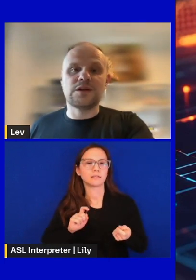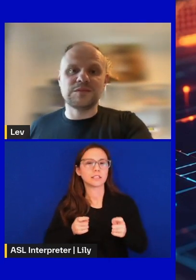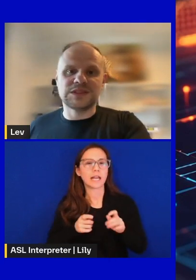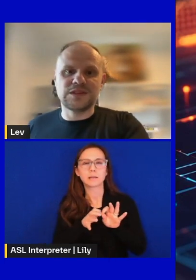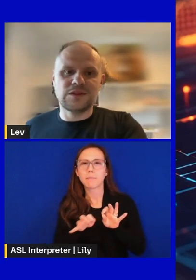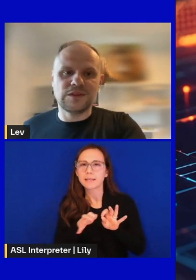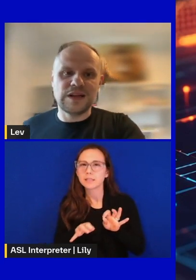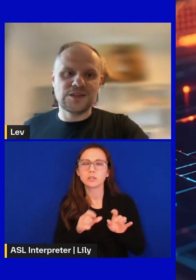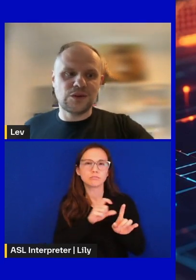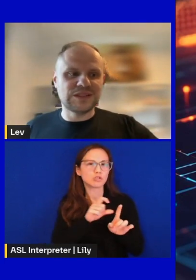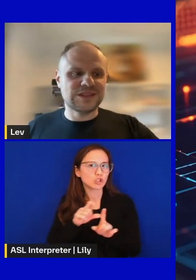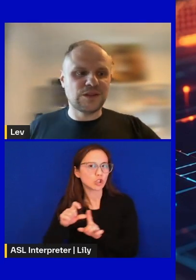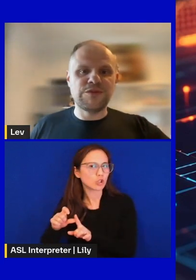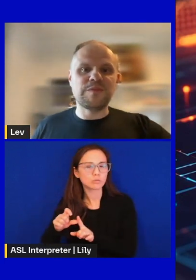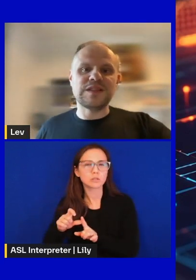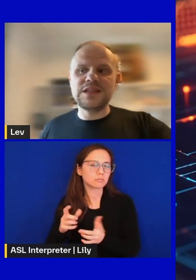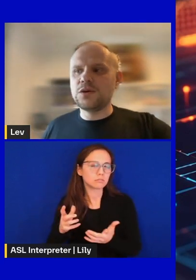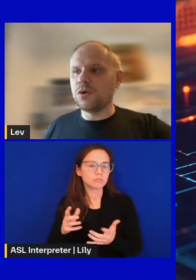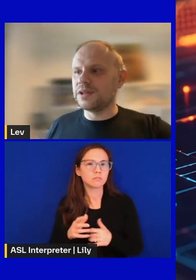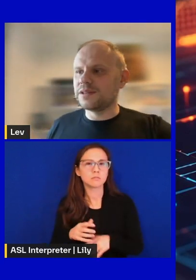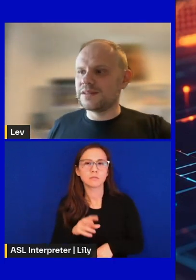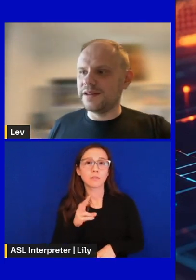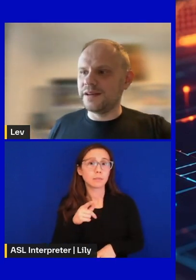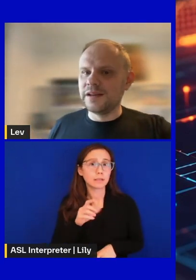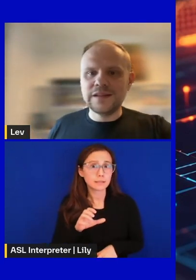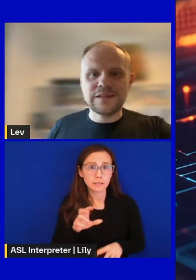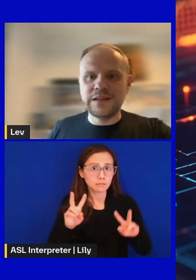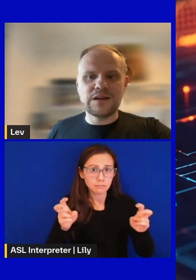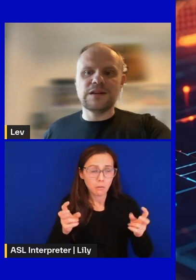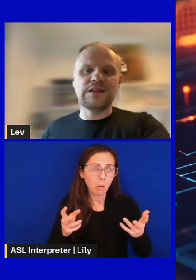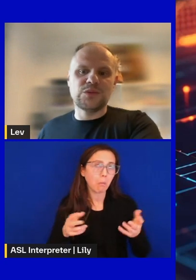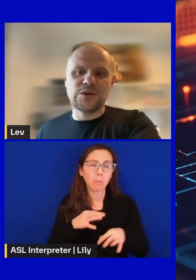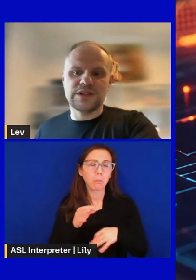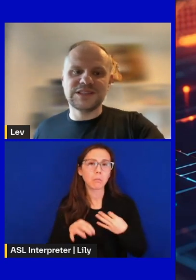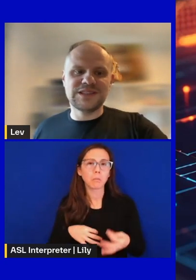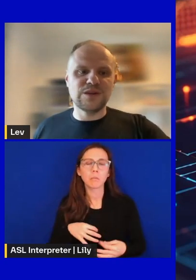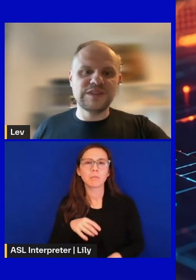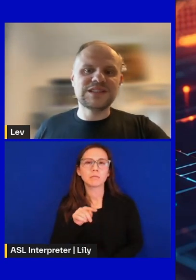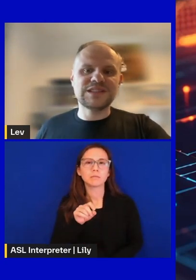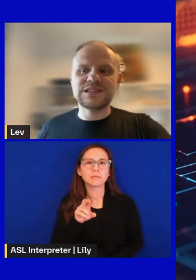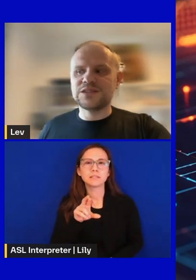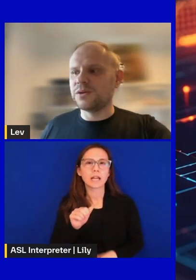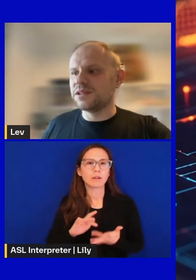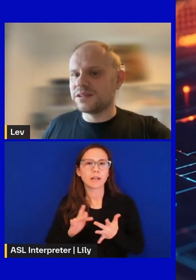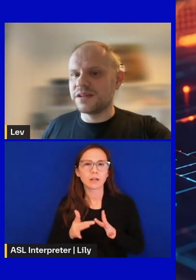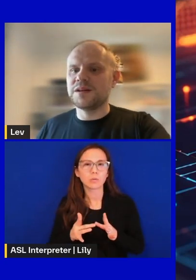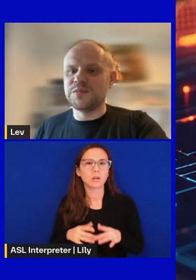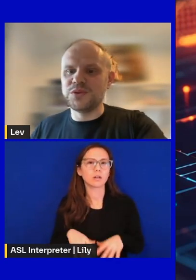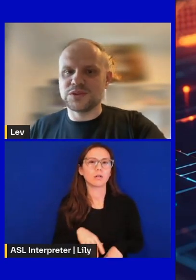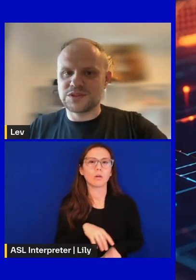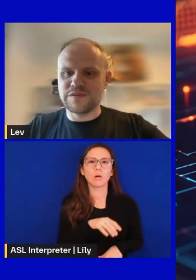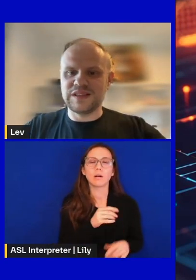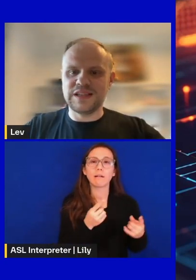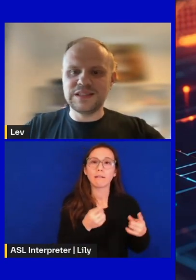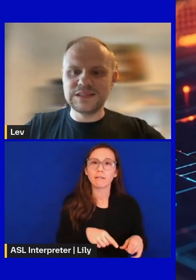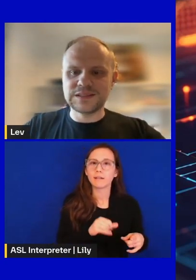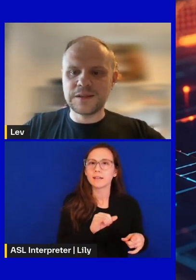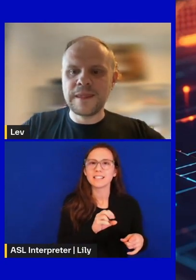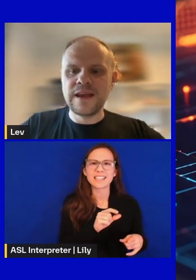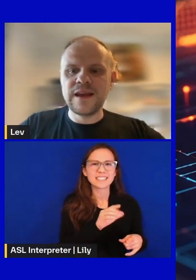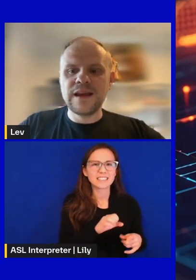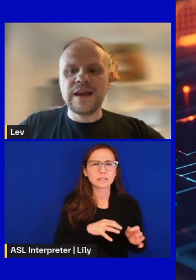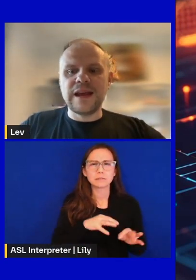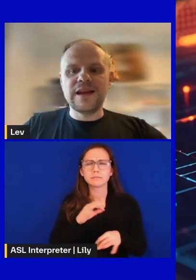the terms, right? So instead of VPC, call it Terra Network. Instead of instance, call it Terra Compute or something like